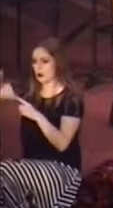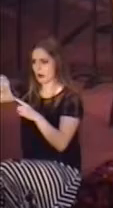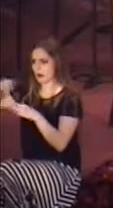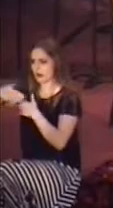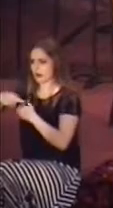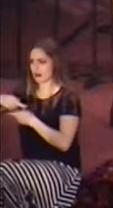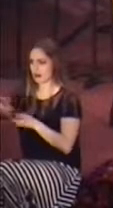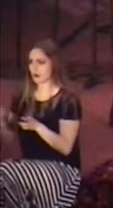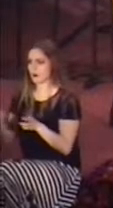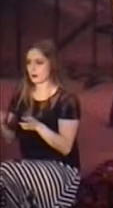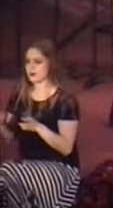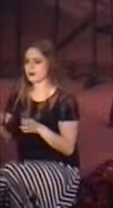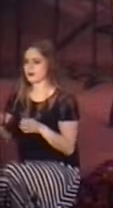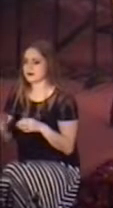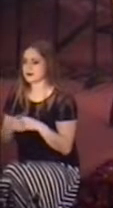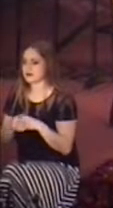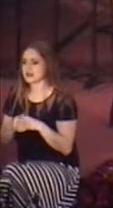it's a pain to dust, but